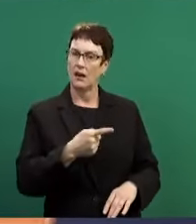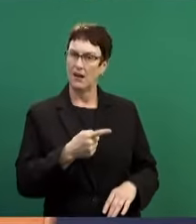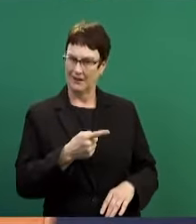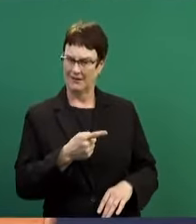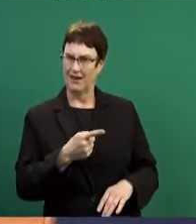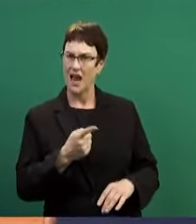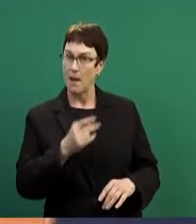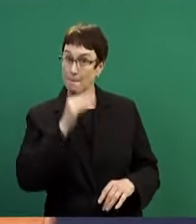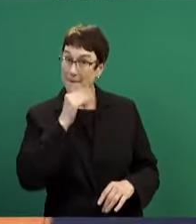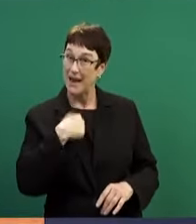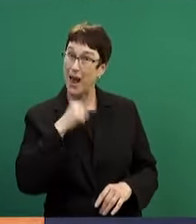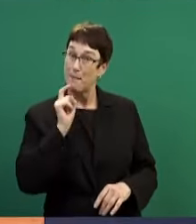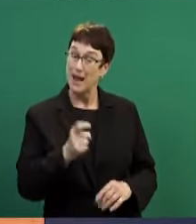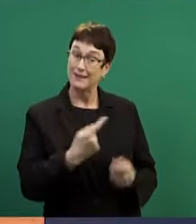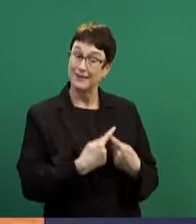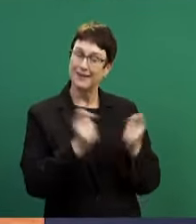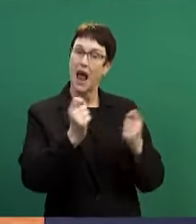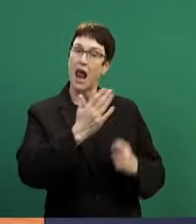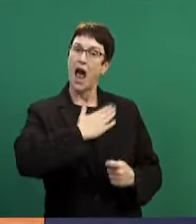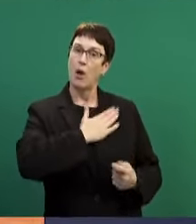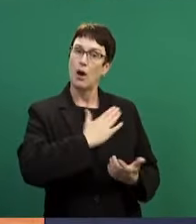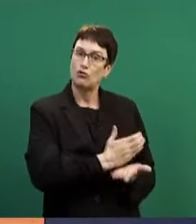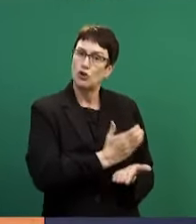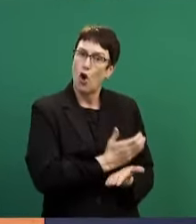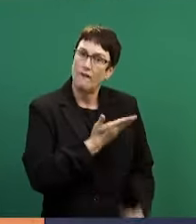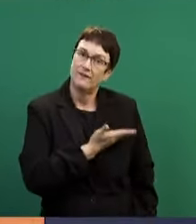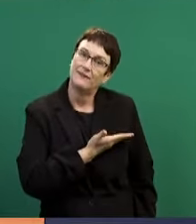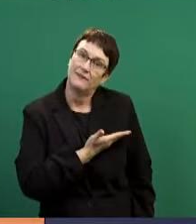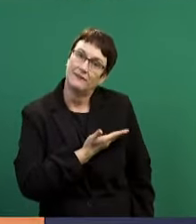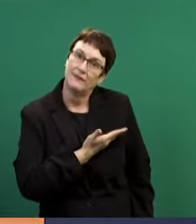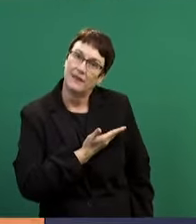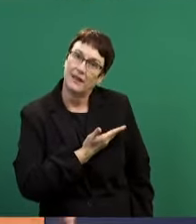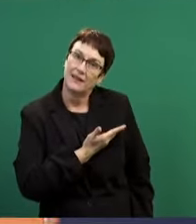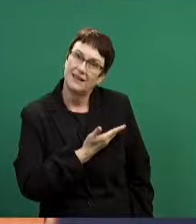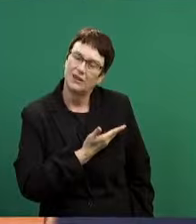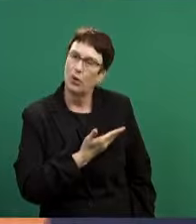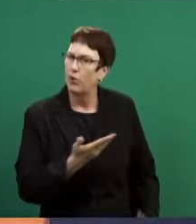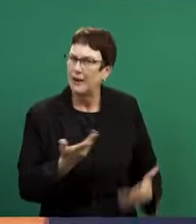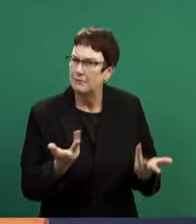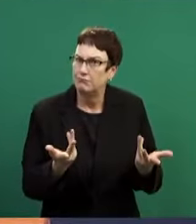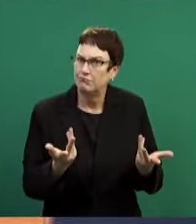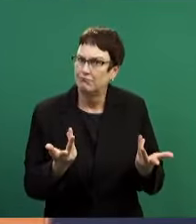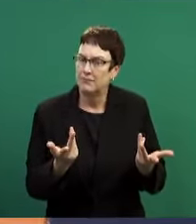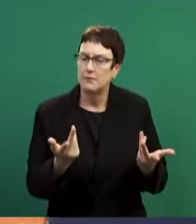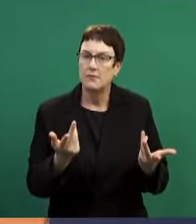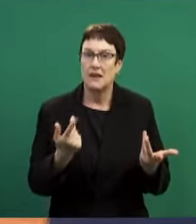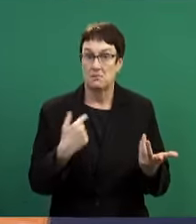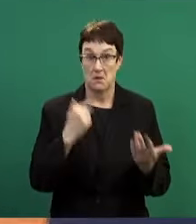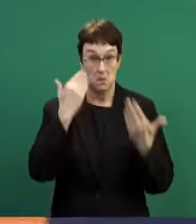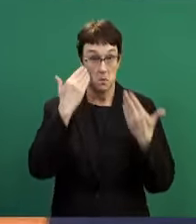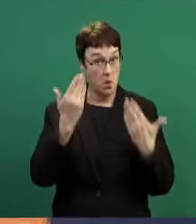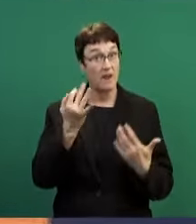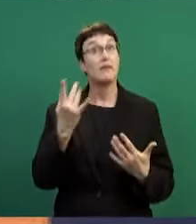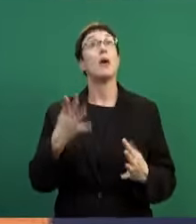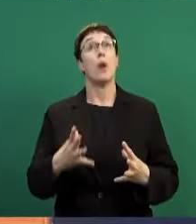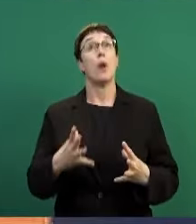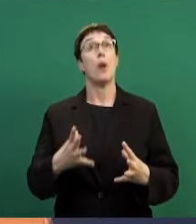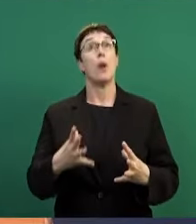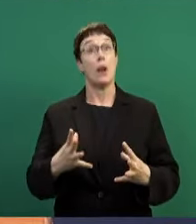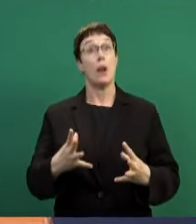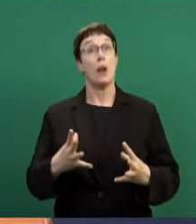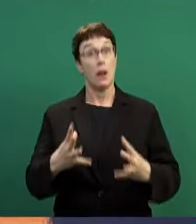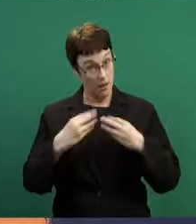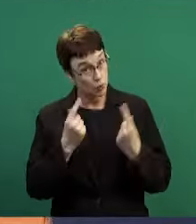be pursued, which I'm not sure how palatable it would be.